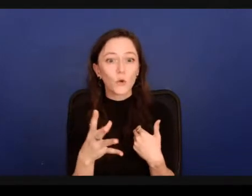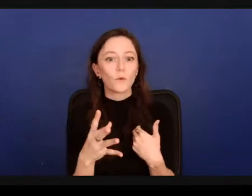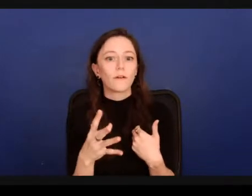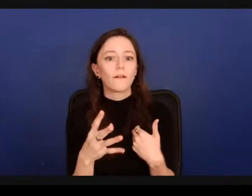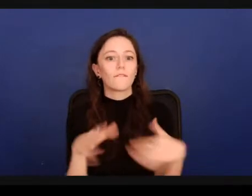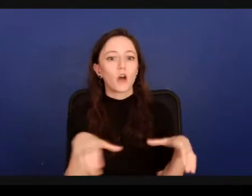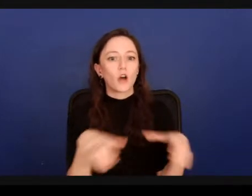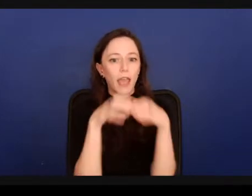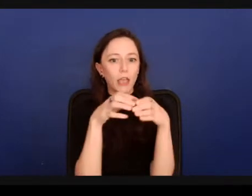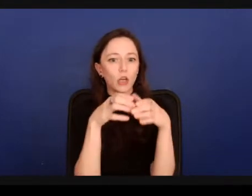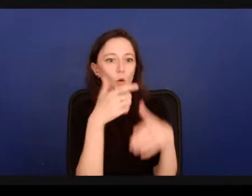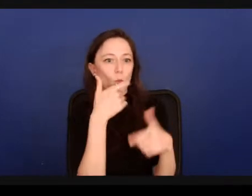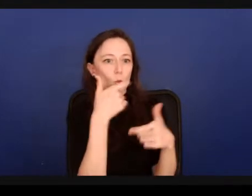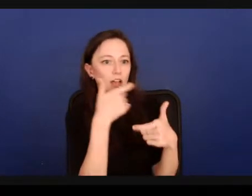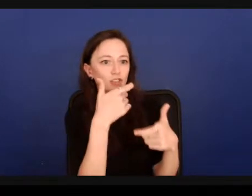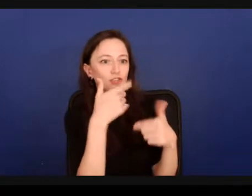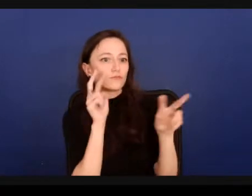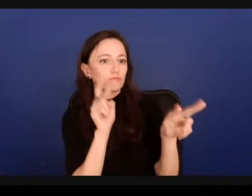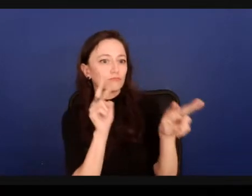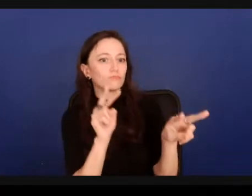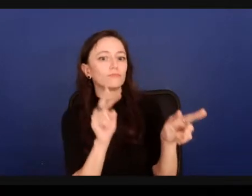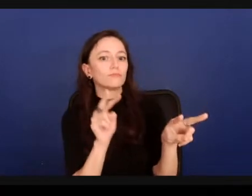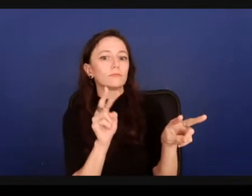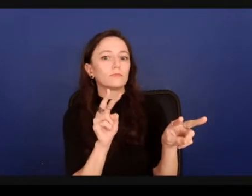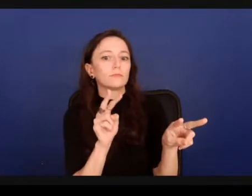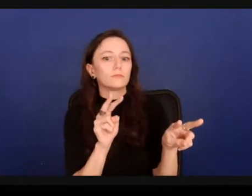one that was put out last week